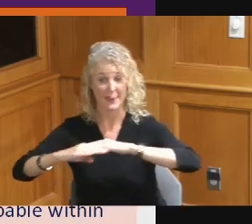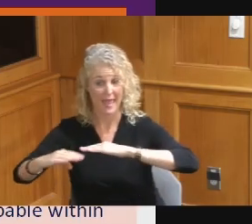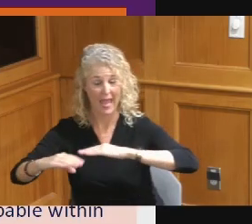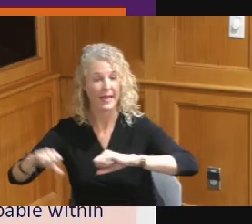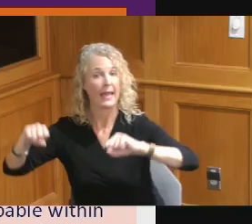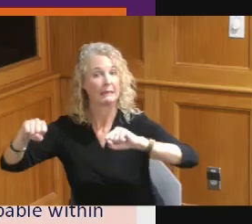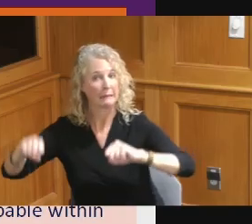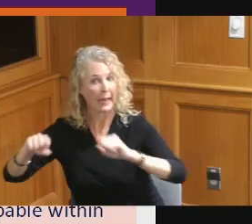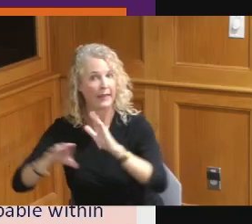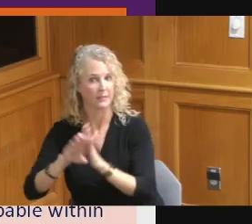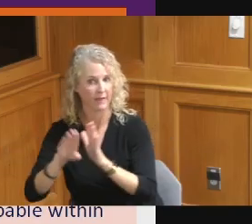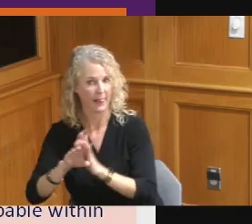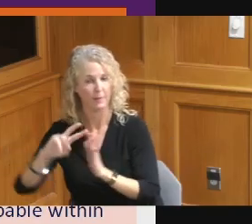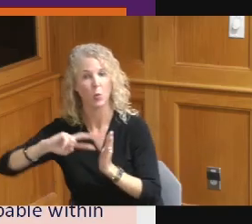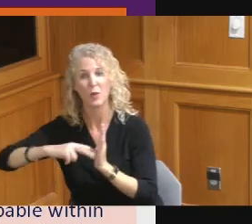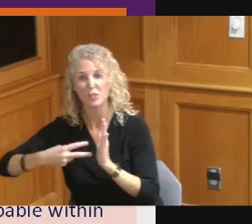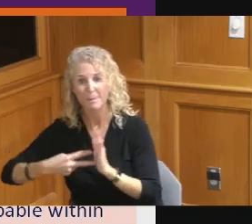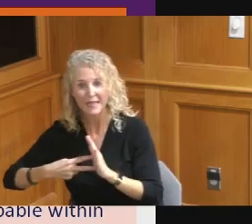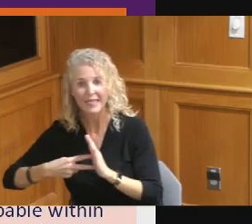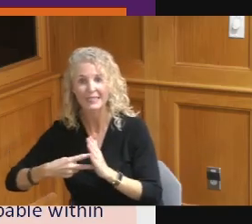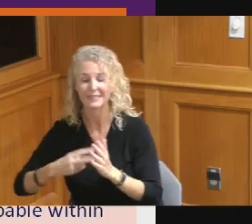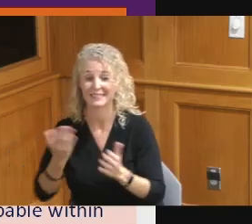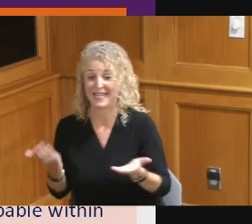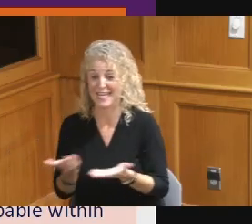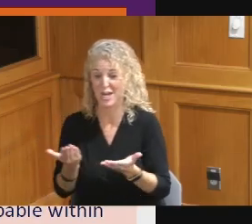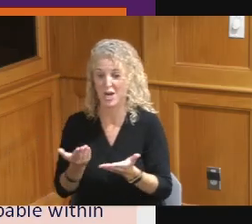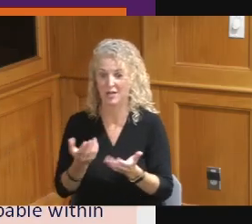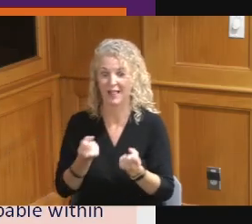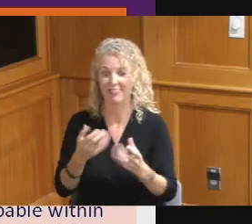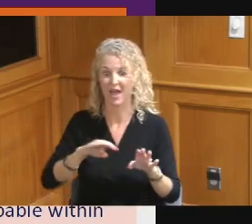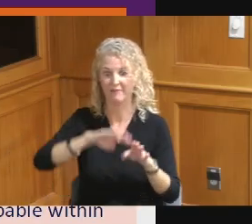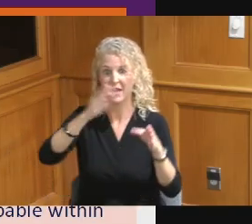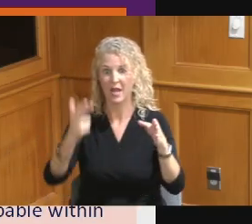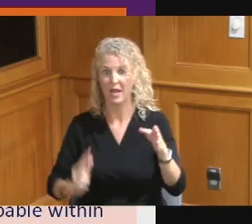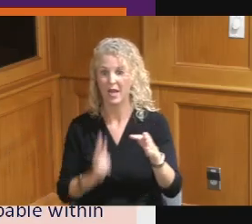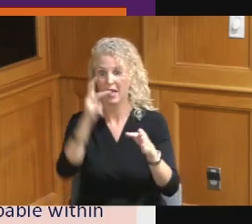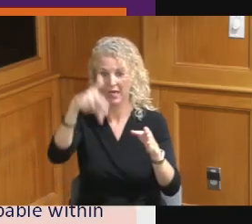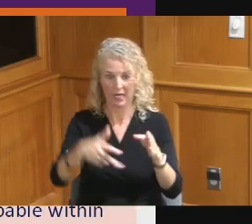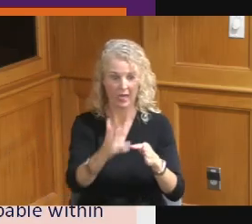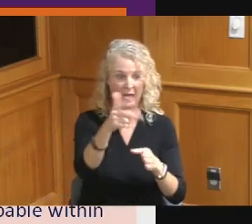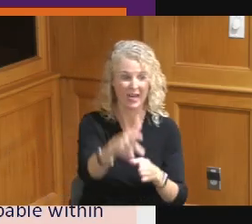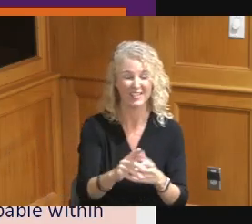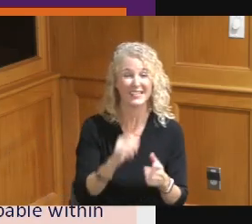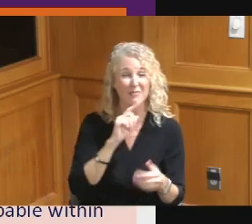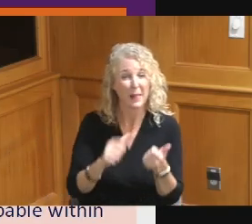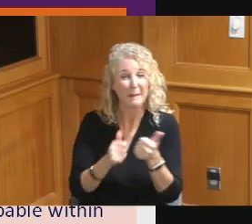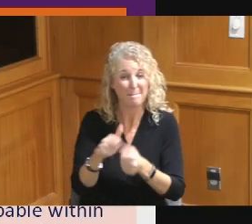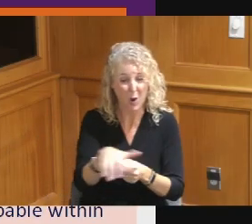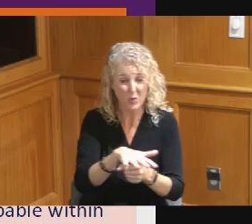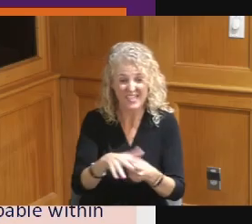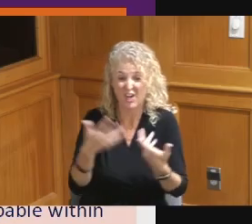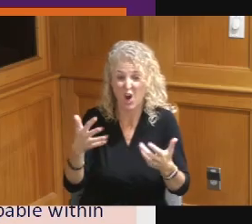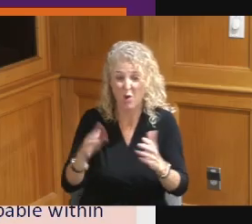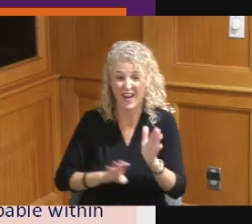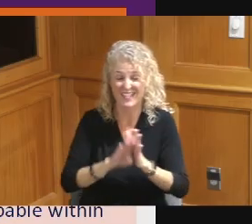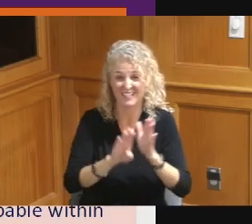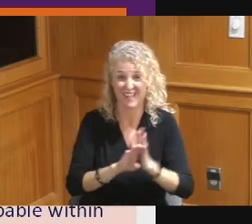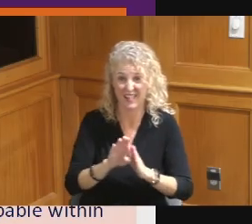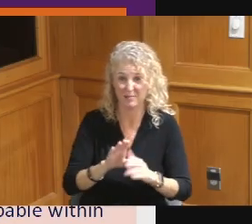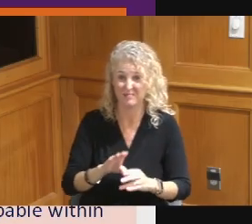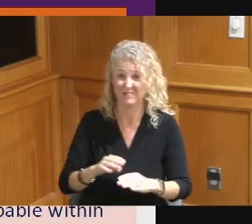context of our county, which is very hilly. It's very built up for the most part. It's actually hard to